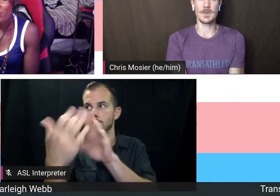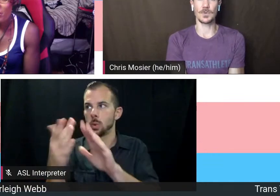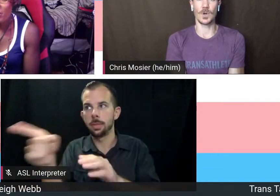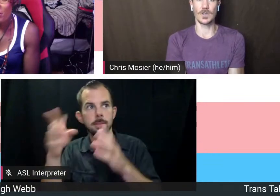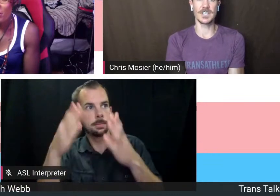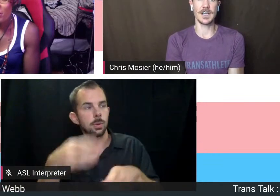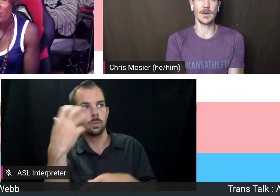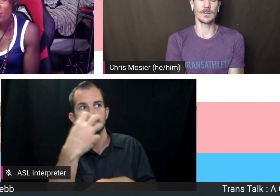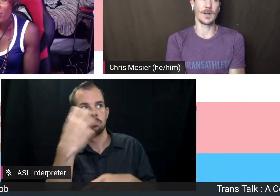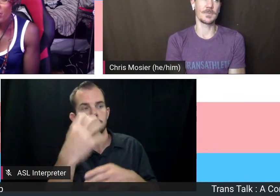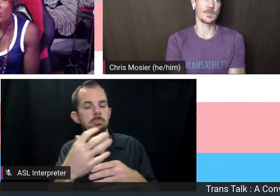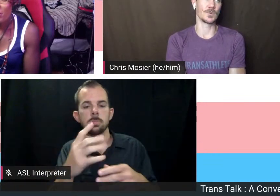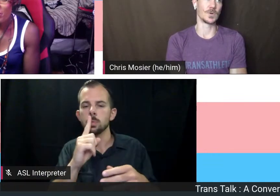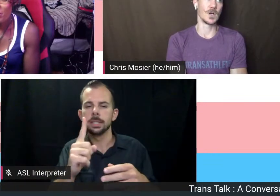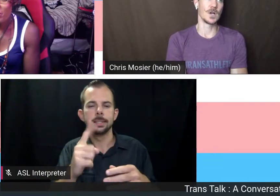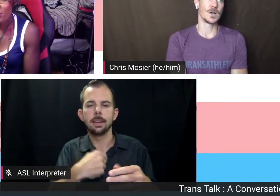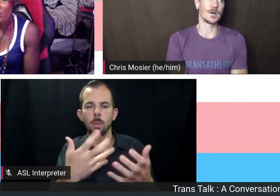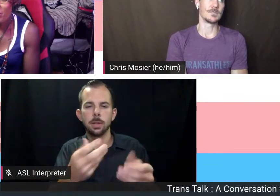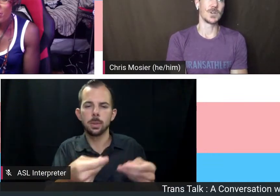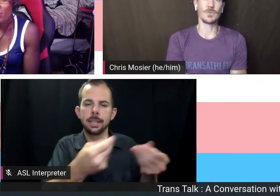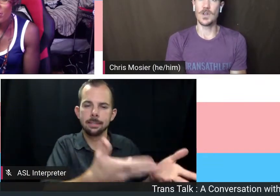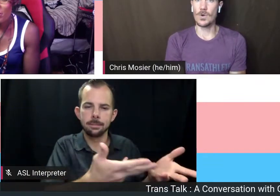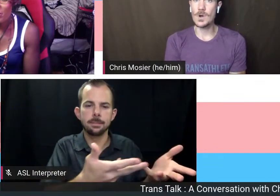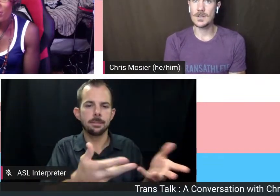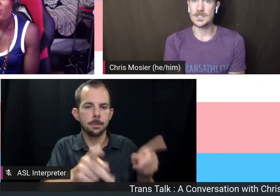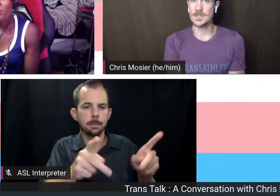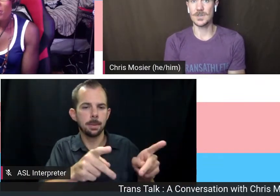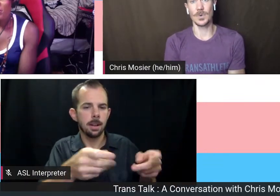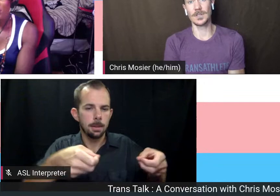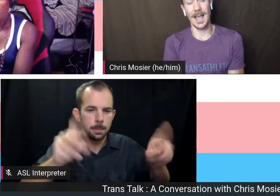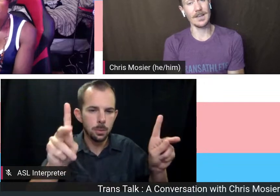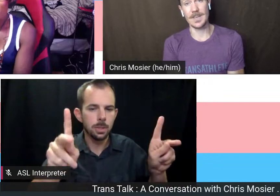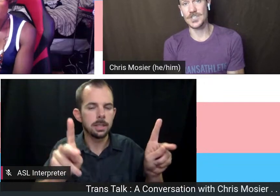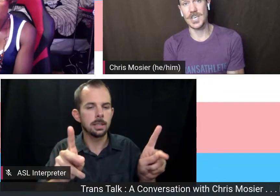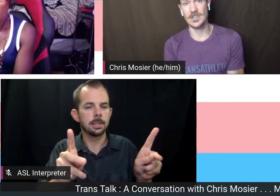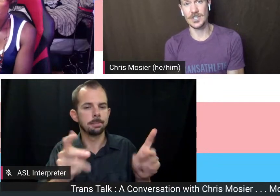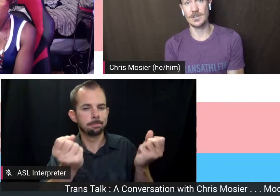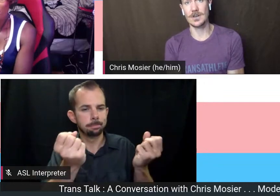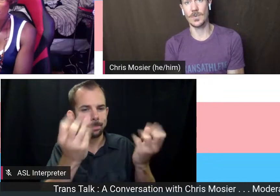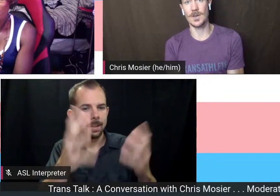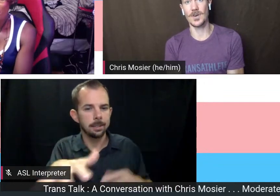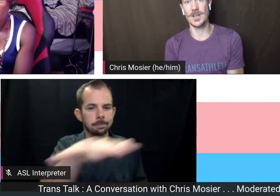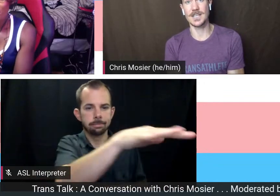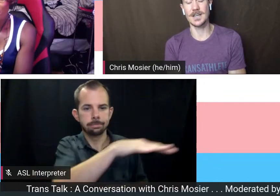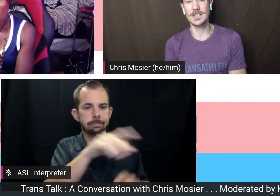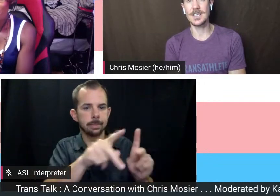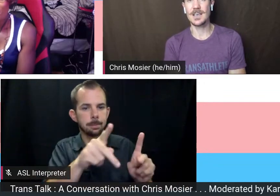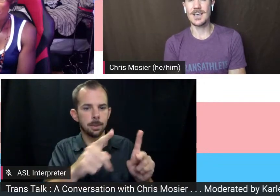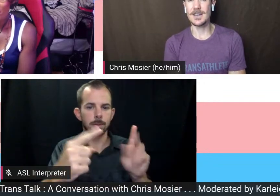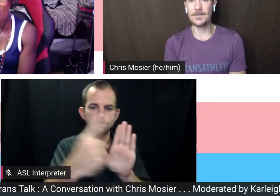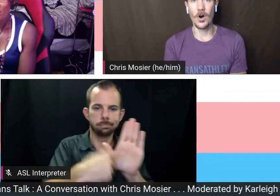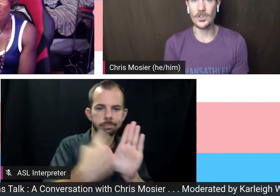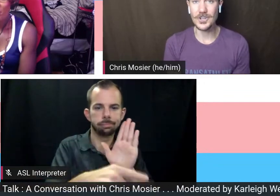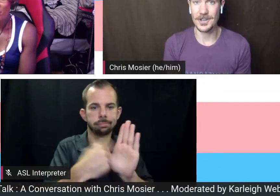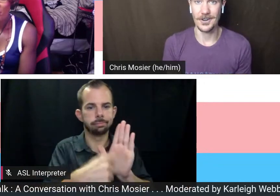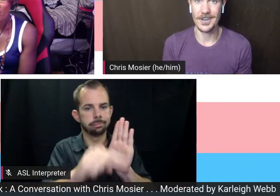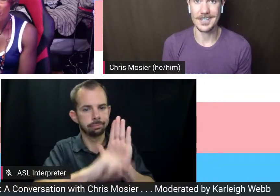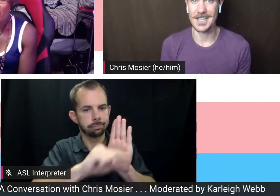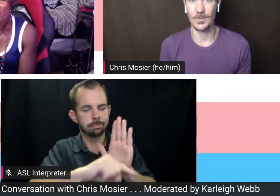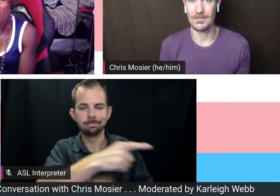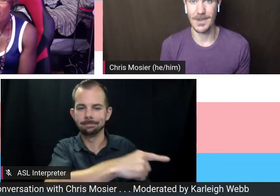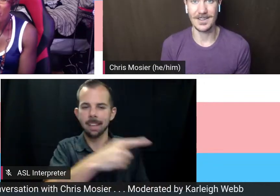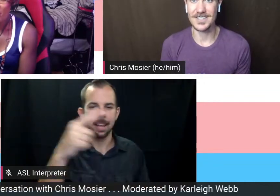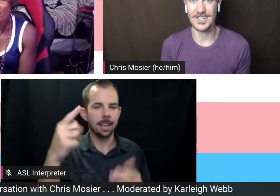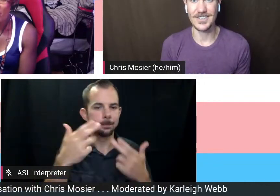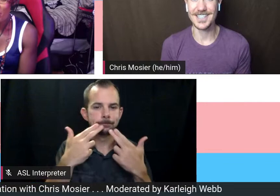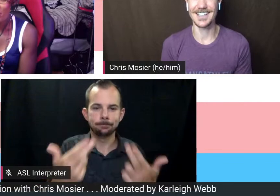a lot of people are scared. A lot of people don't know. So there's a real lack of education around our identities. And if all you're hearing